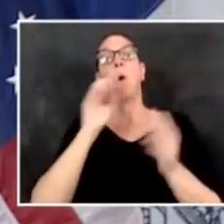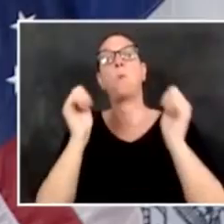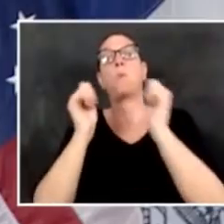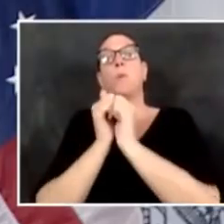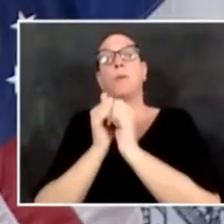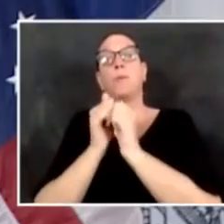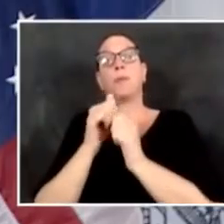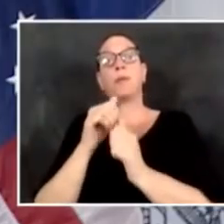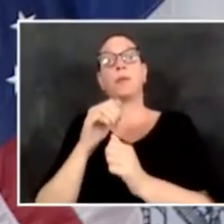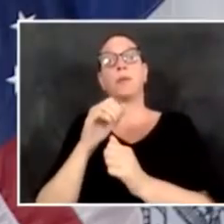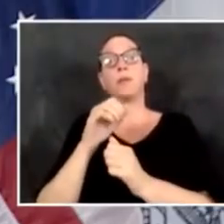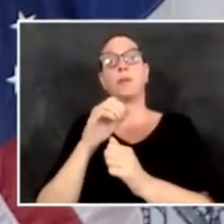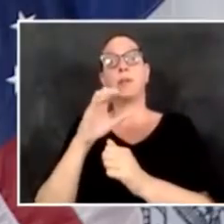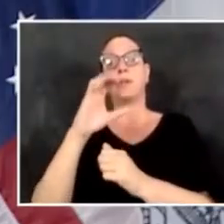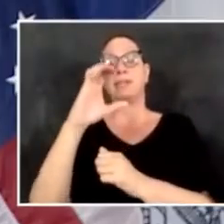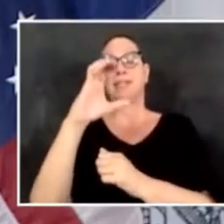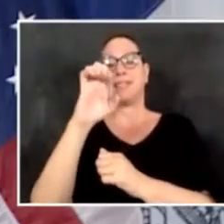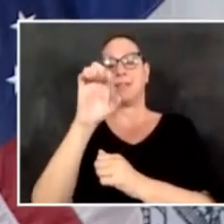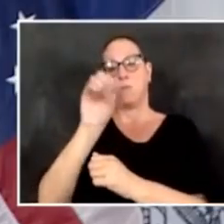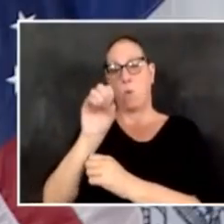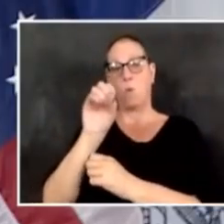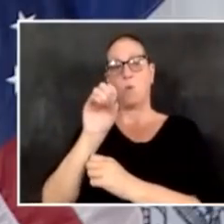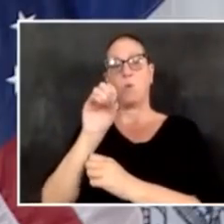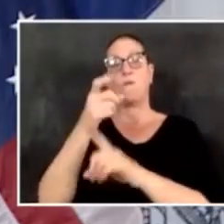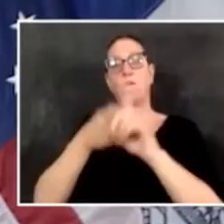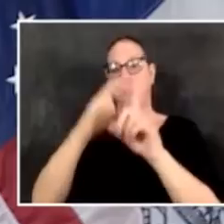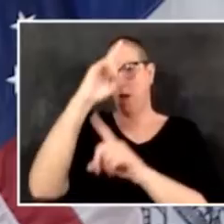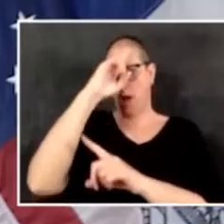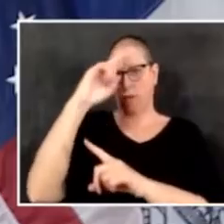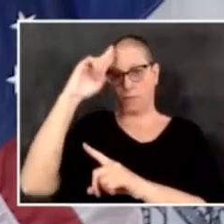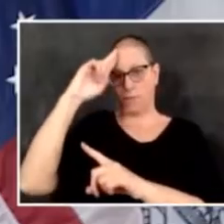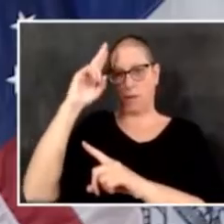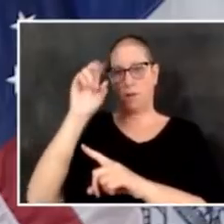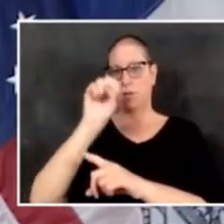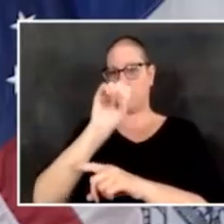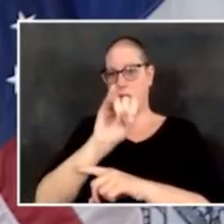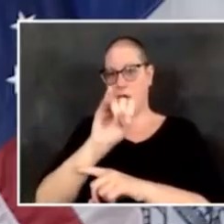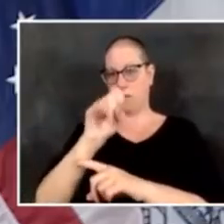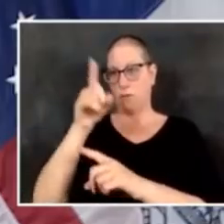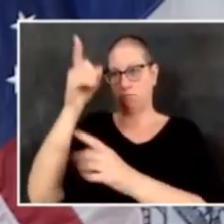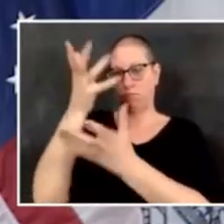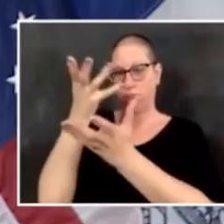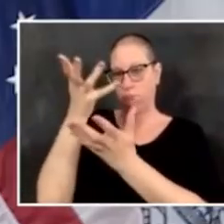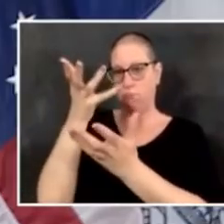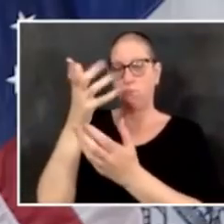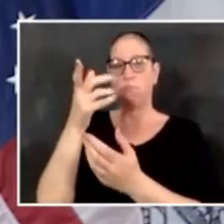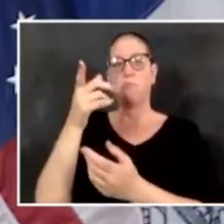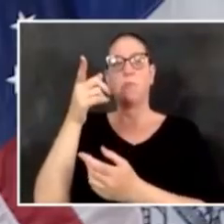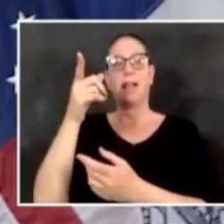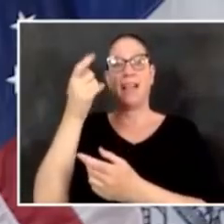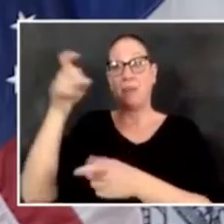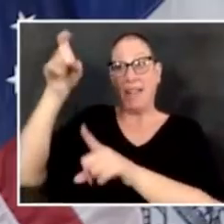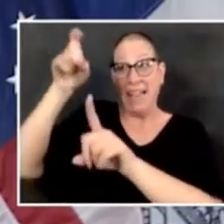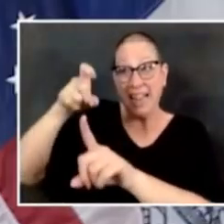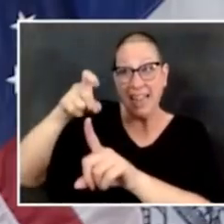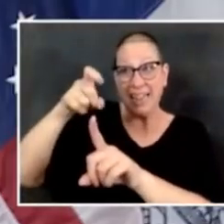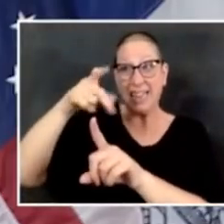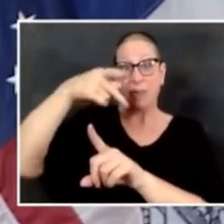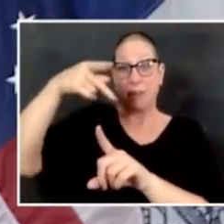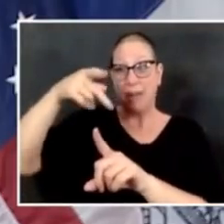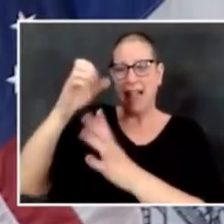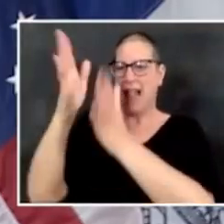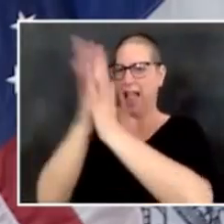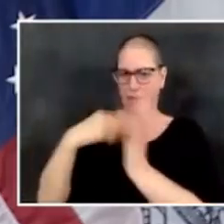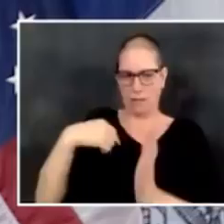gotten them to them. When they've asked for additional personnel, we've been working to get them. We've gotten them some. We'll keep getting them more. We're going to